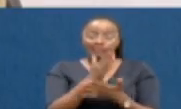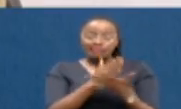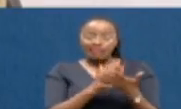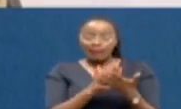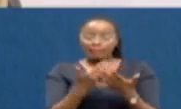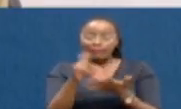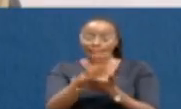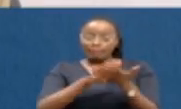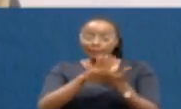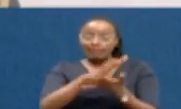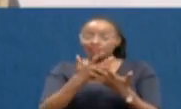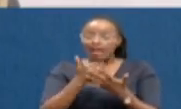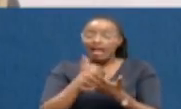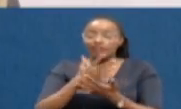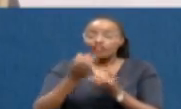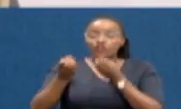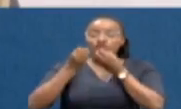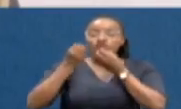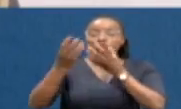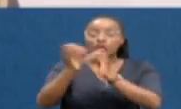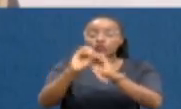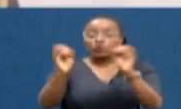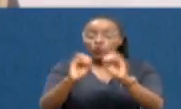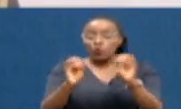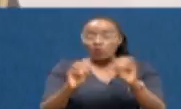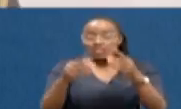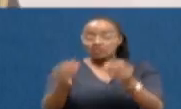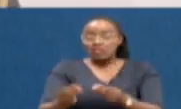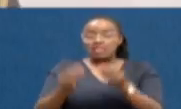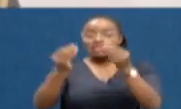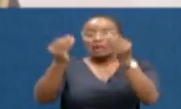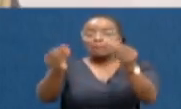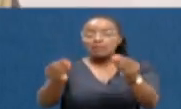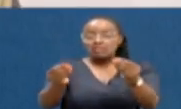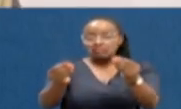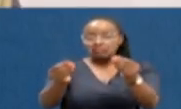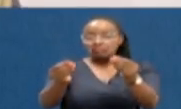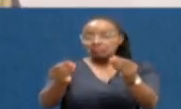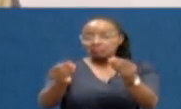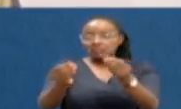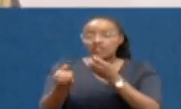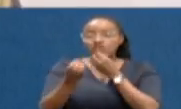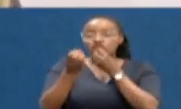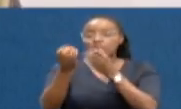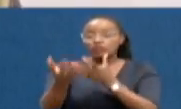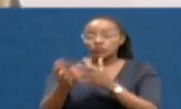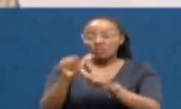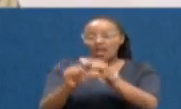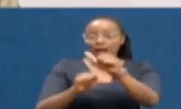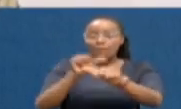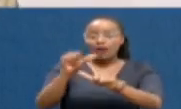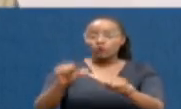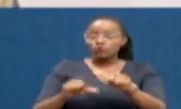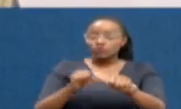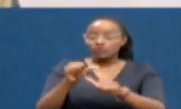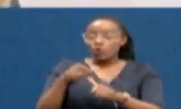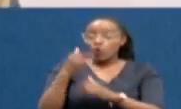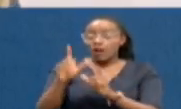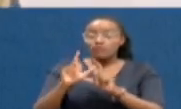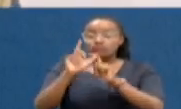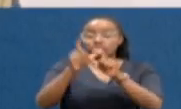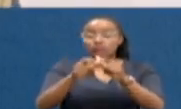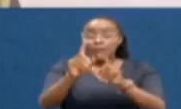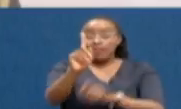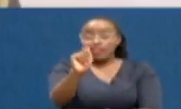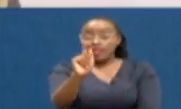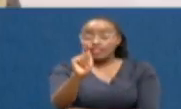are based on lack of information. Entities don't submit, say, details of who has been awarded the